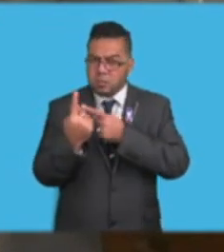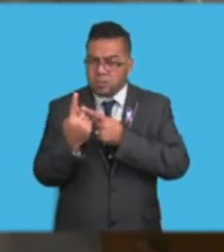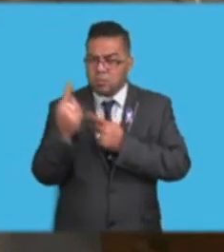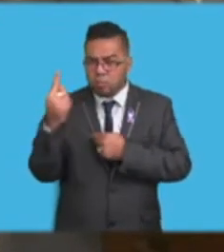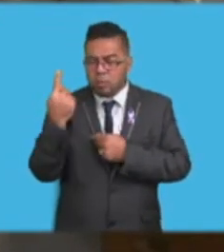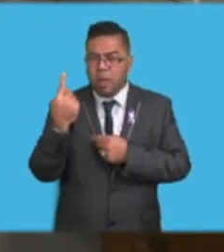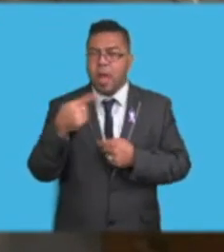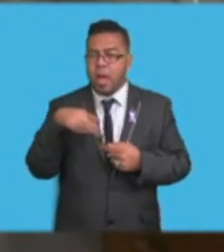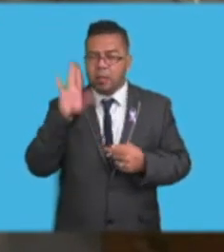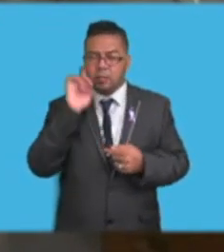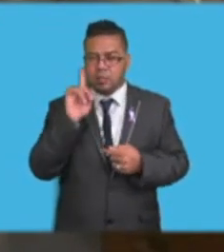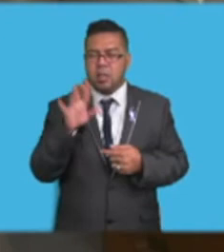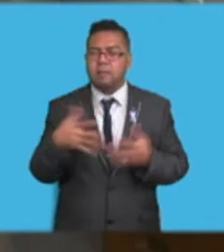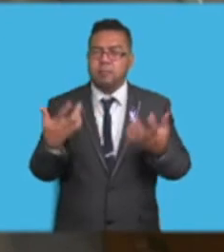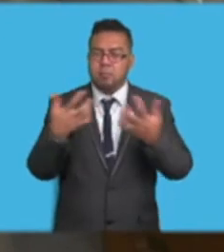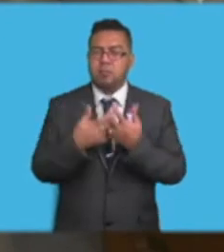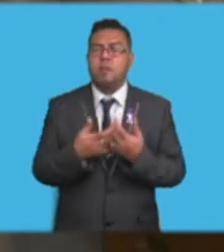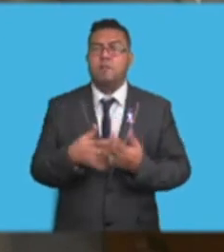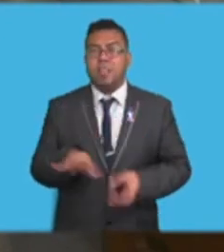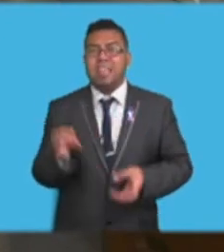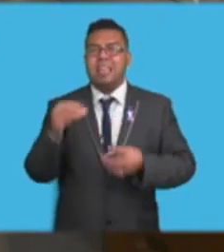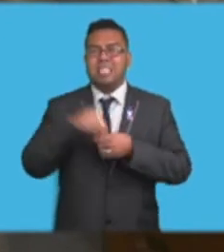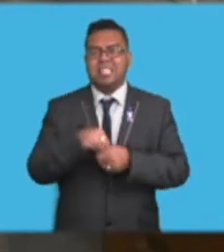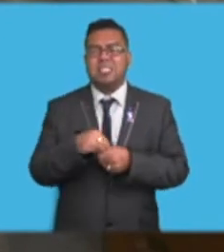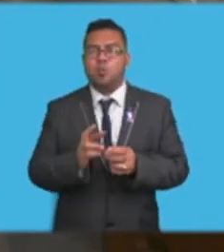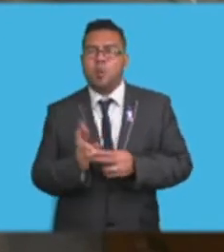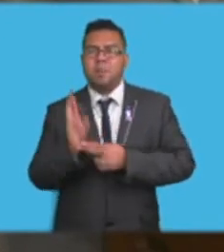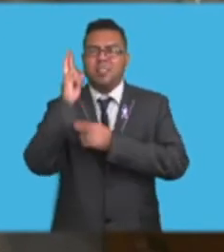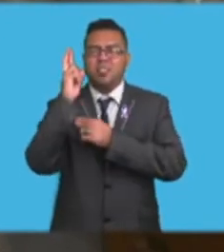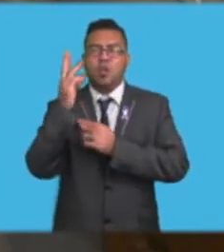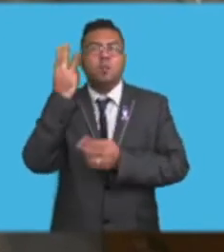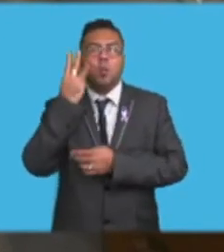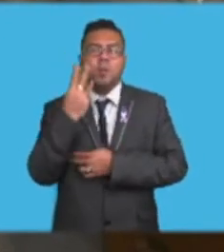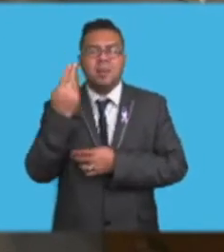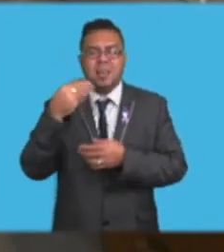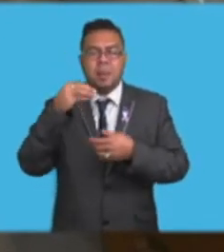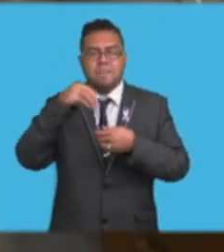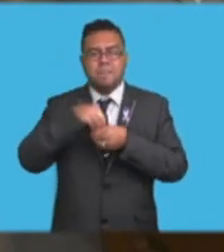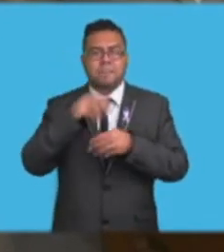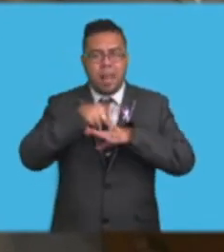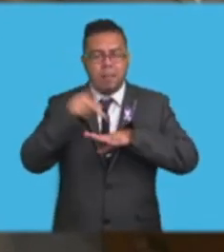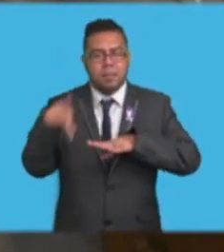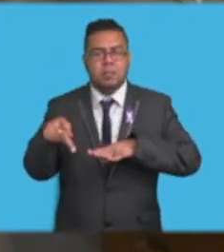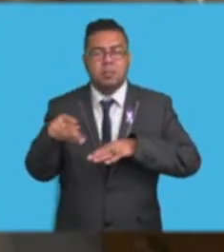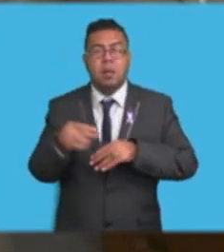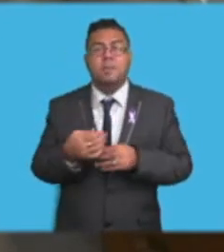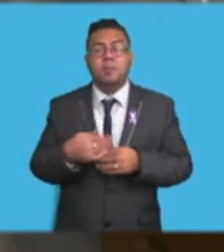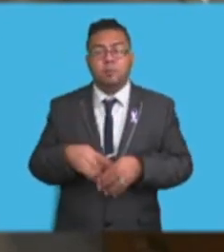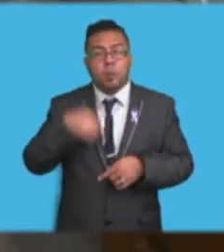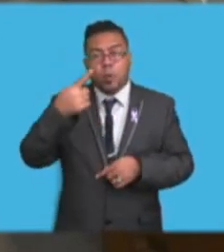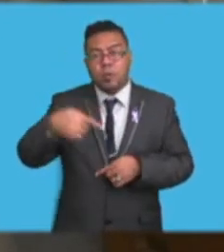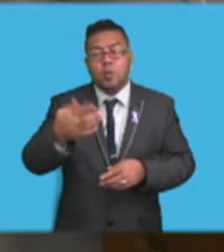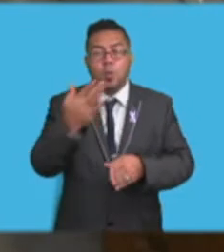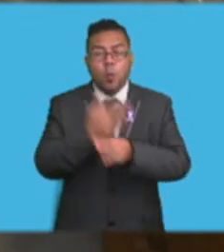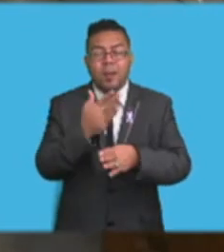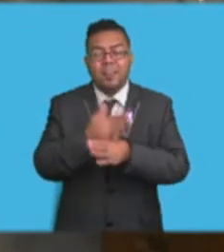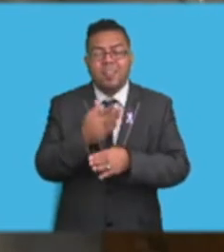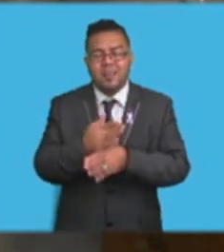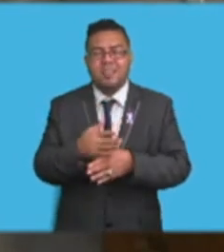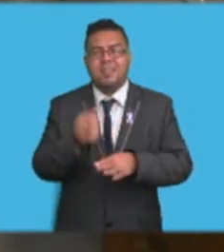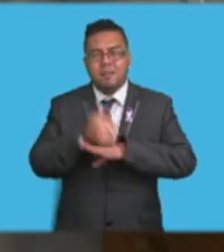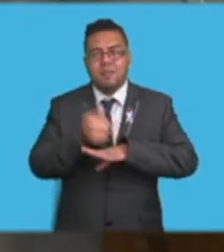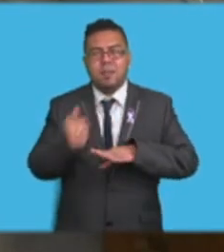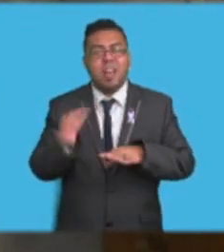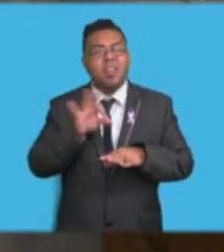to be conducive for the increased representation of women in parliament when coupled with continuing work by government and the